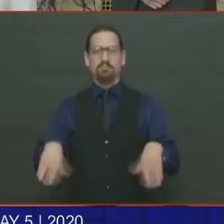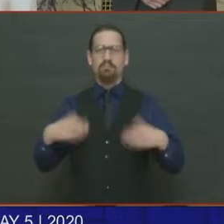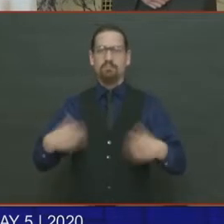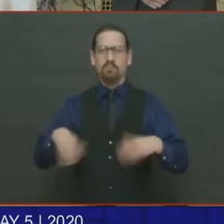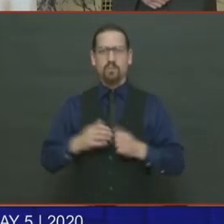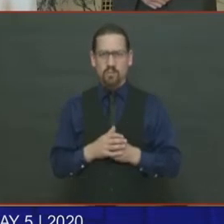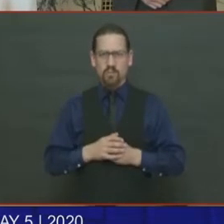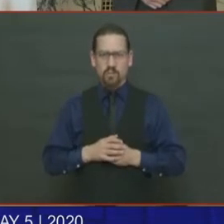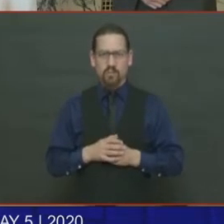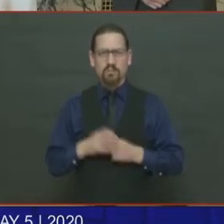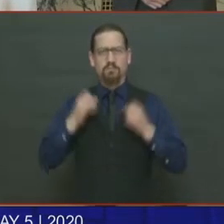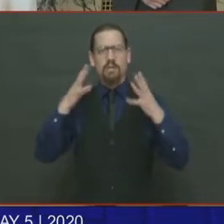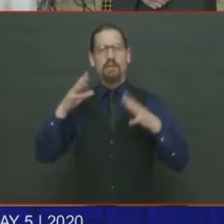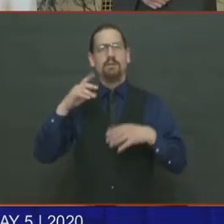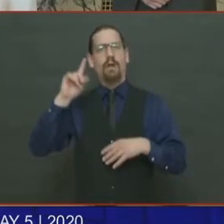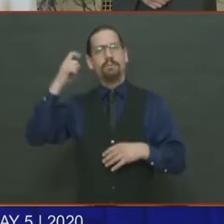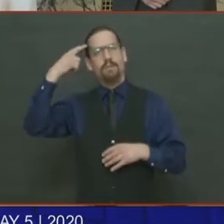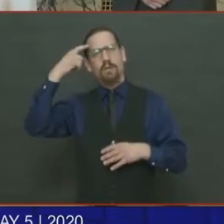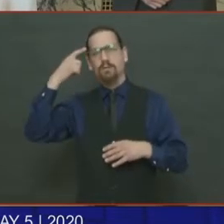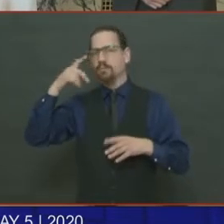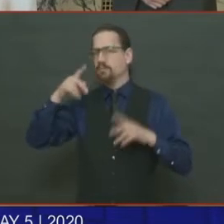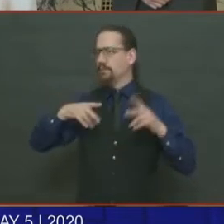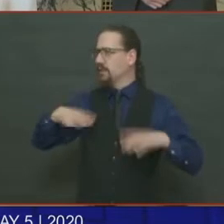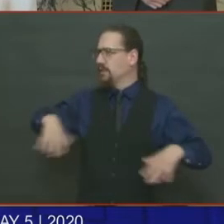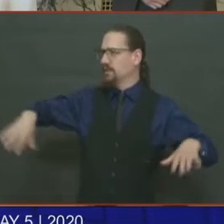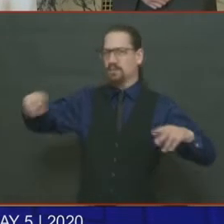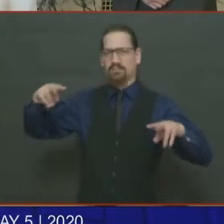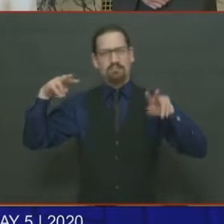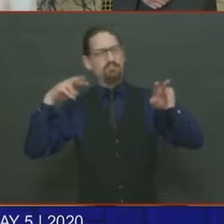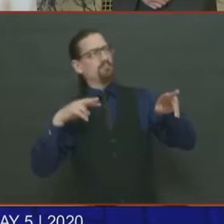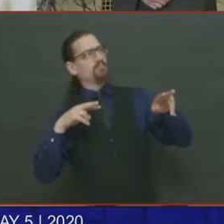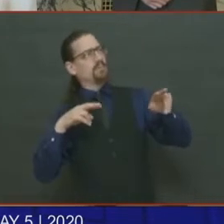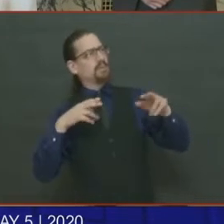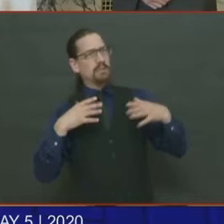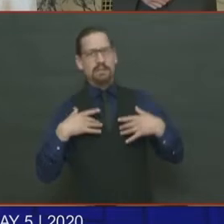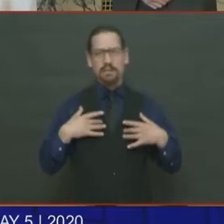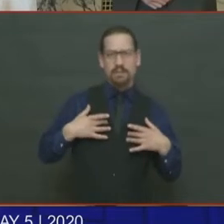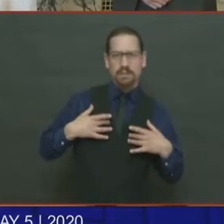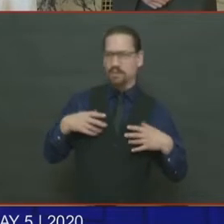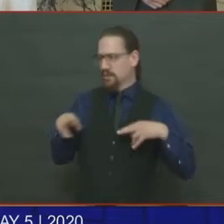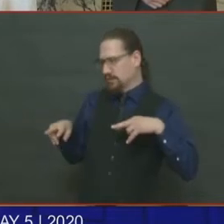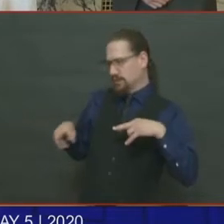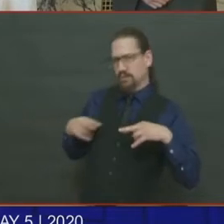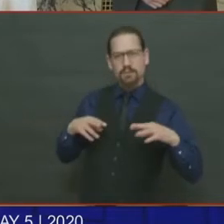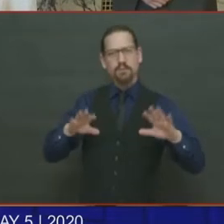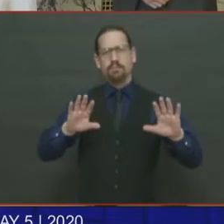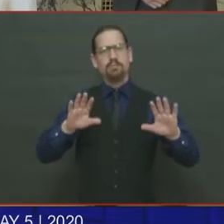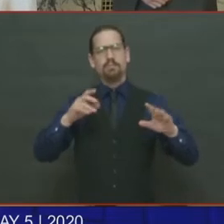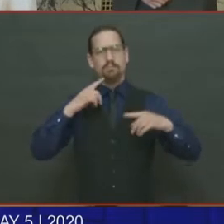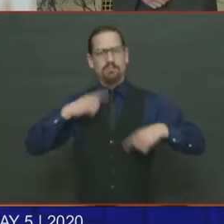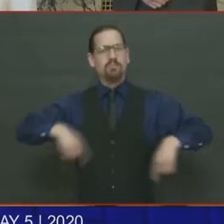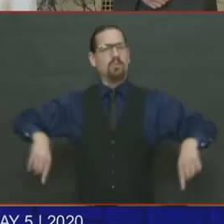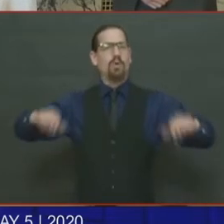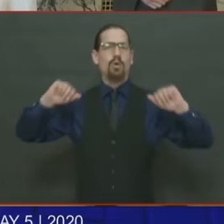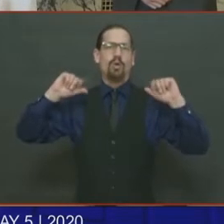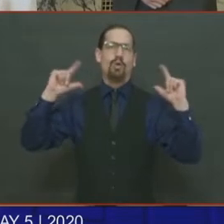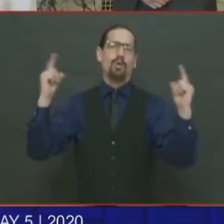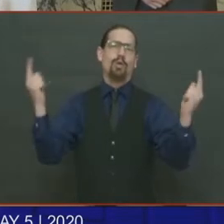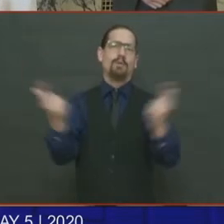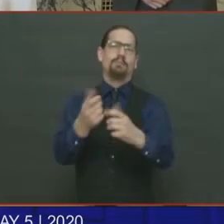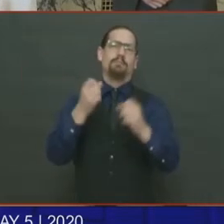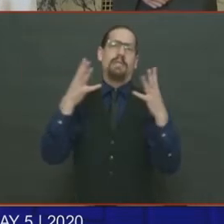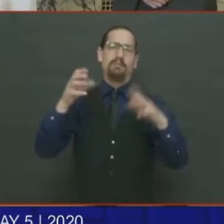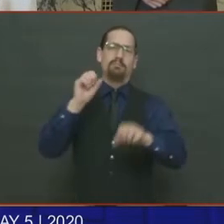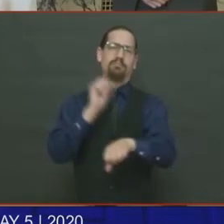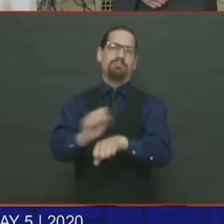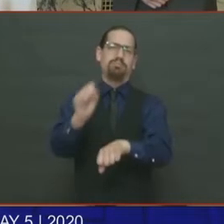of questions, and still are doing the right thing and working every day so that we can serve the people